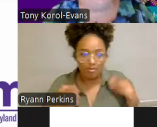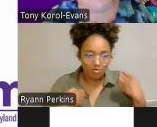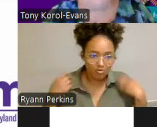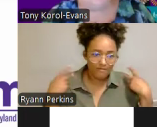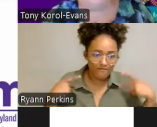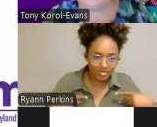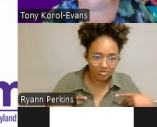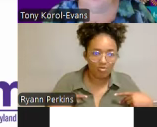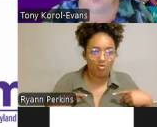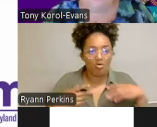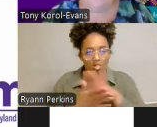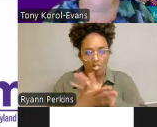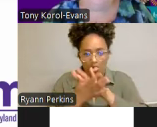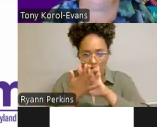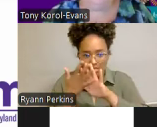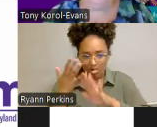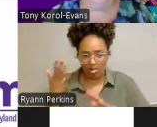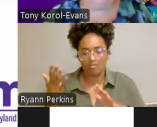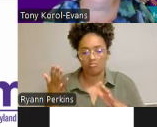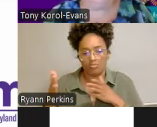being asked to do more.